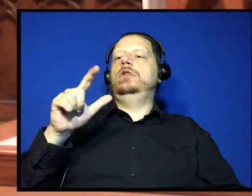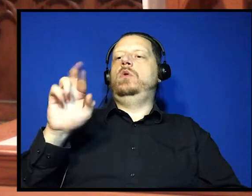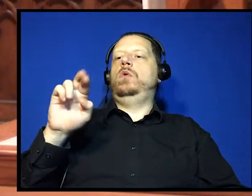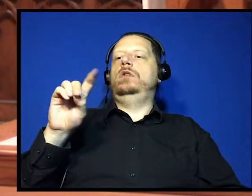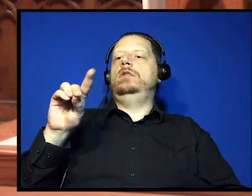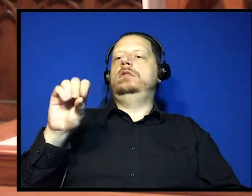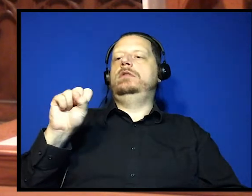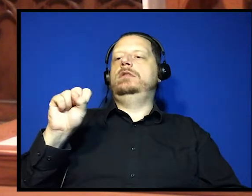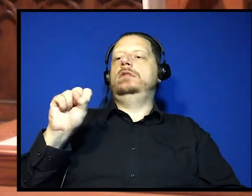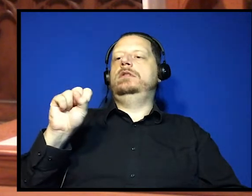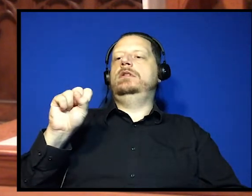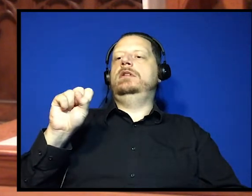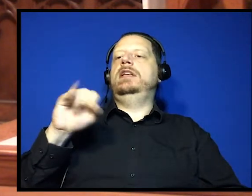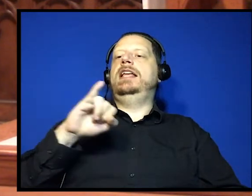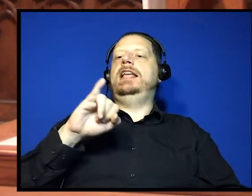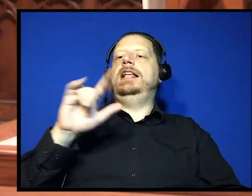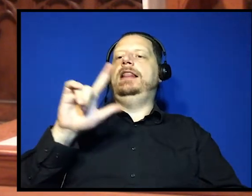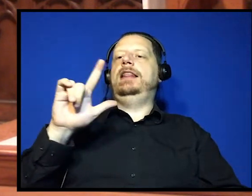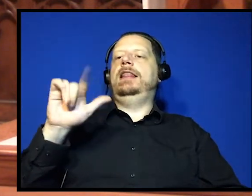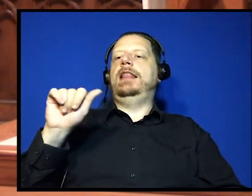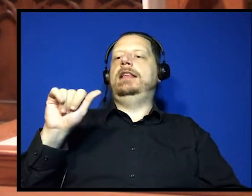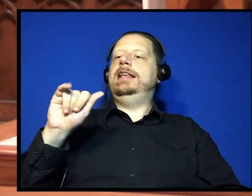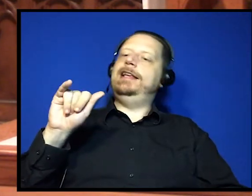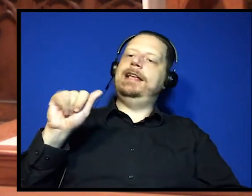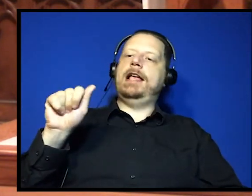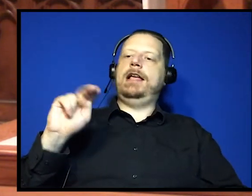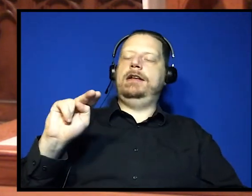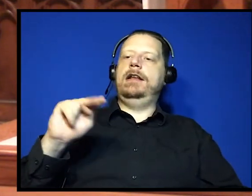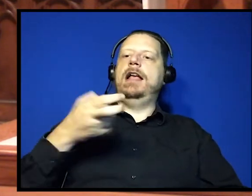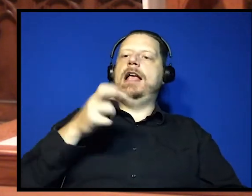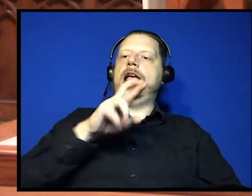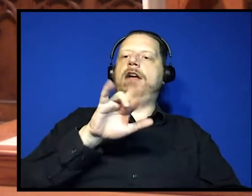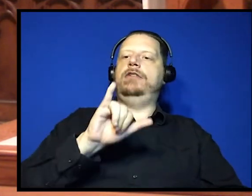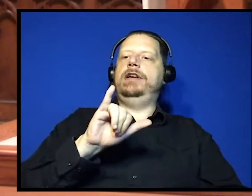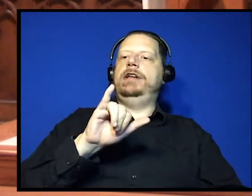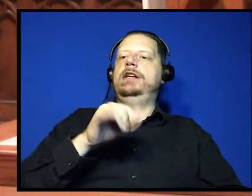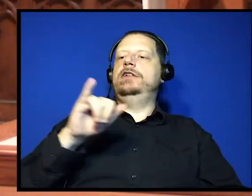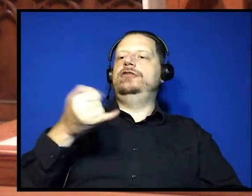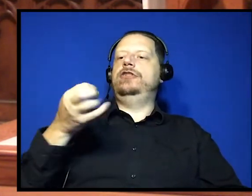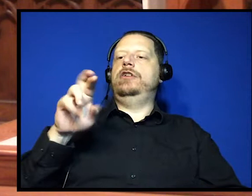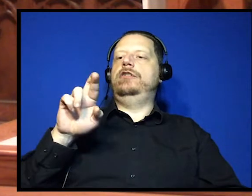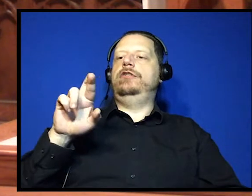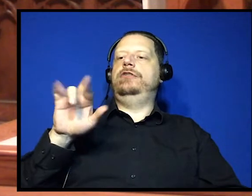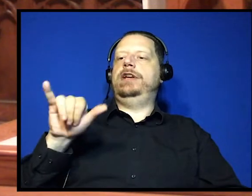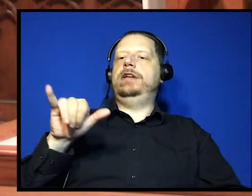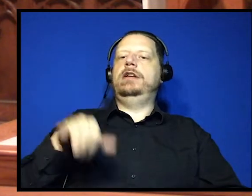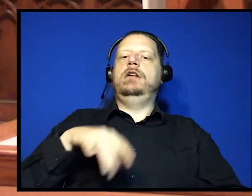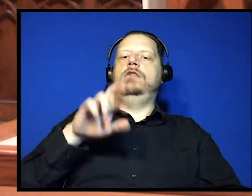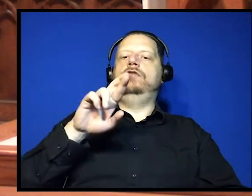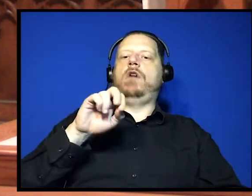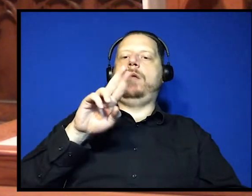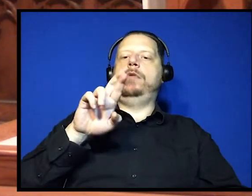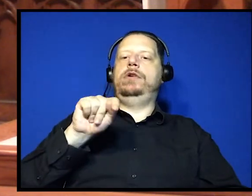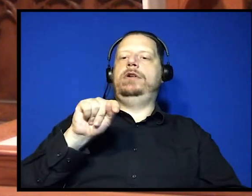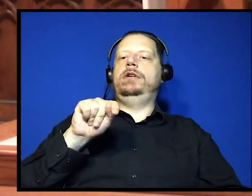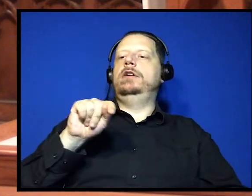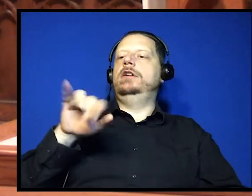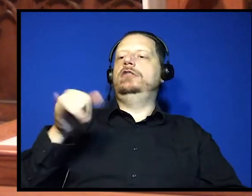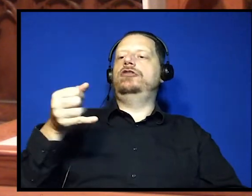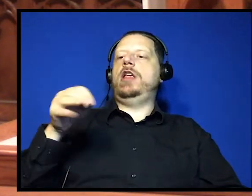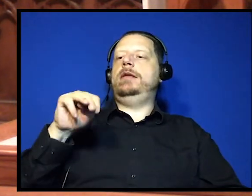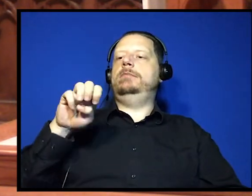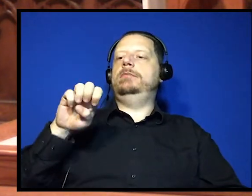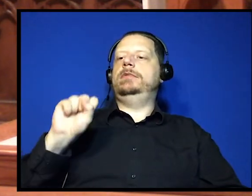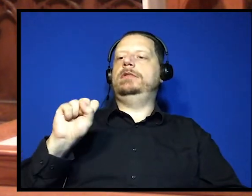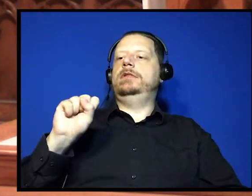Lourdes, Ilian, Harry, Jerry, Robert,